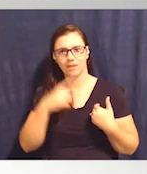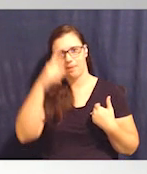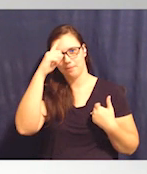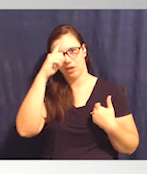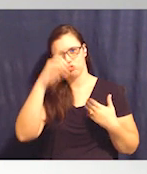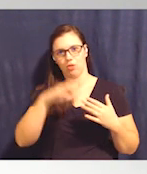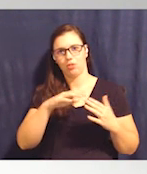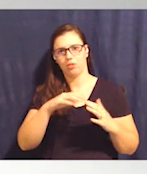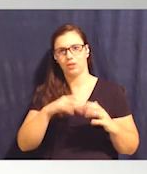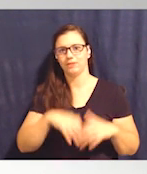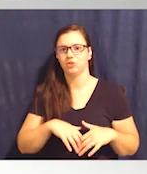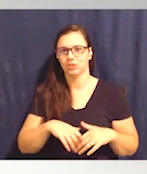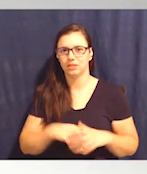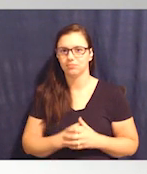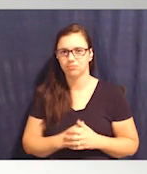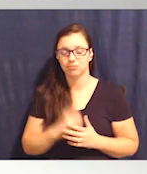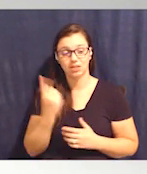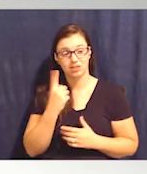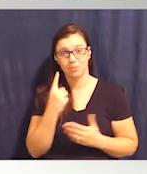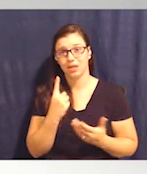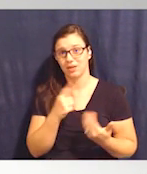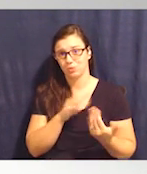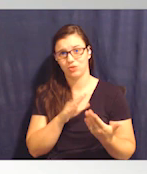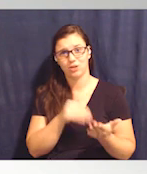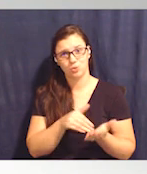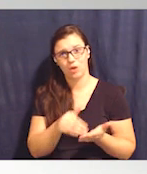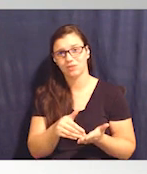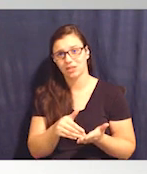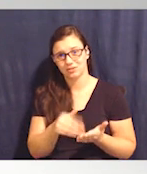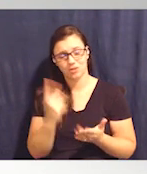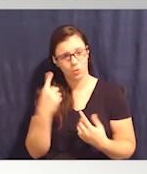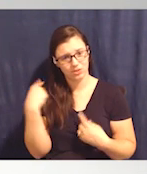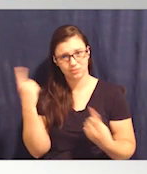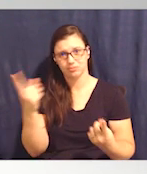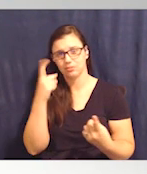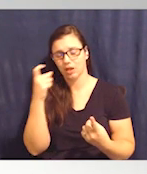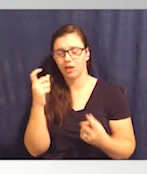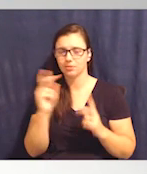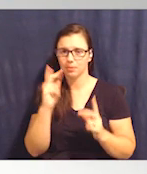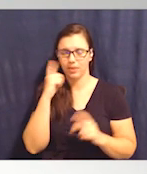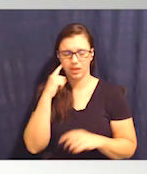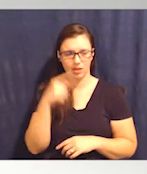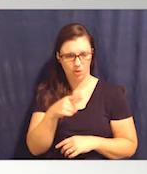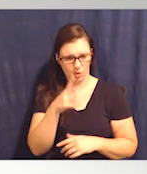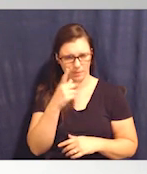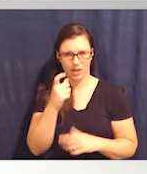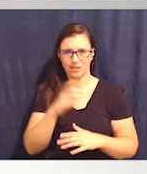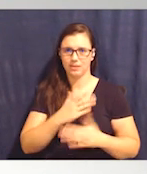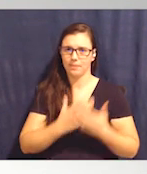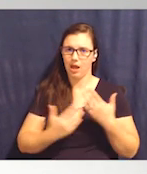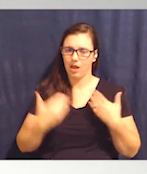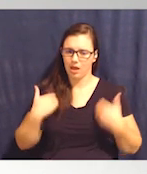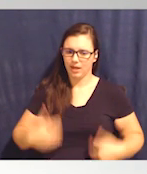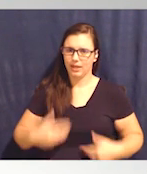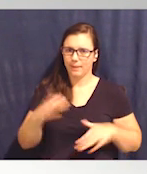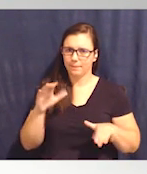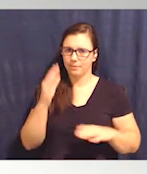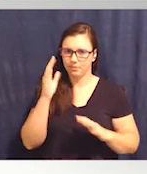we run into a lot and always have because they think because the body moves funny that something's wrong up here.